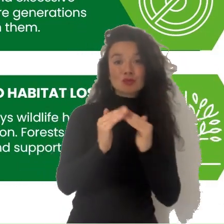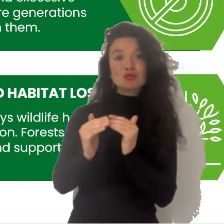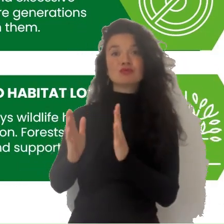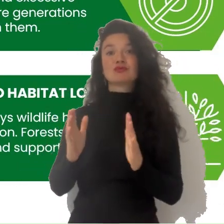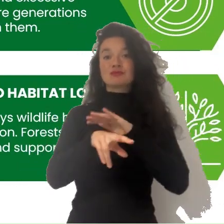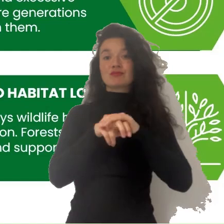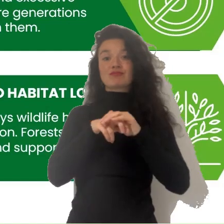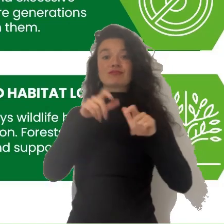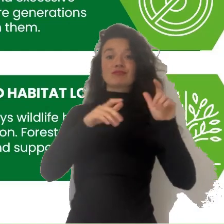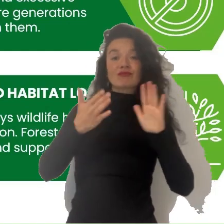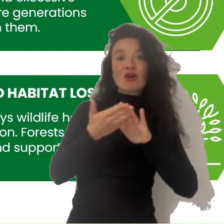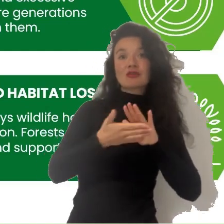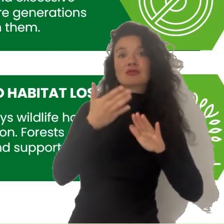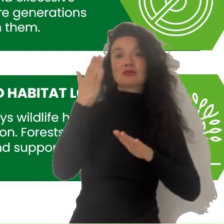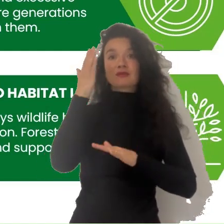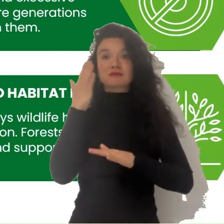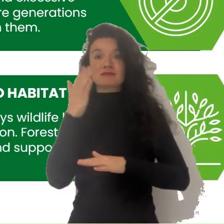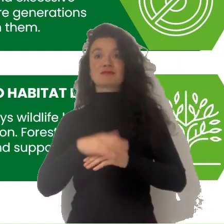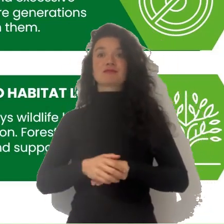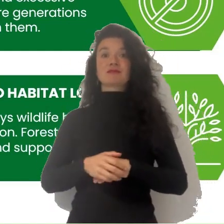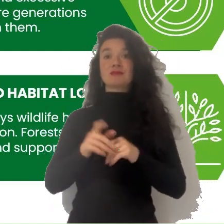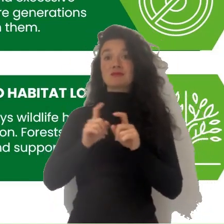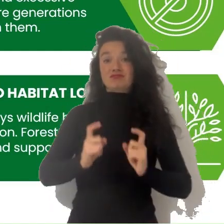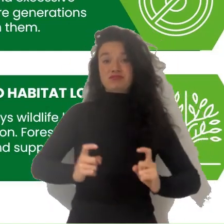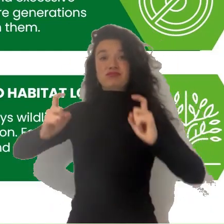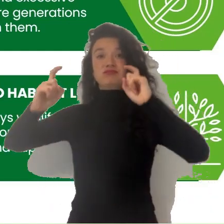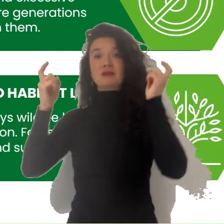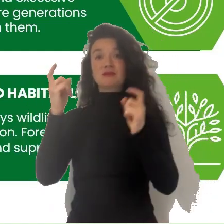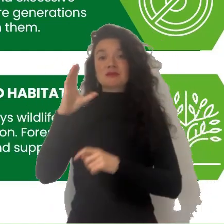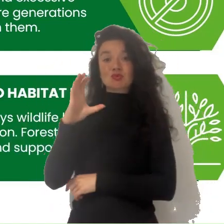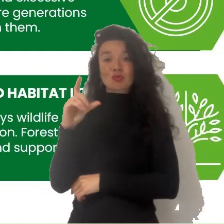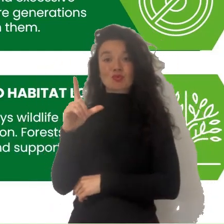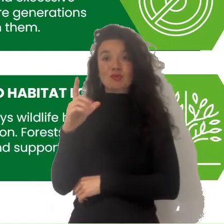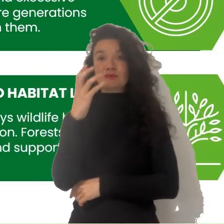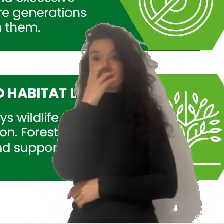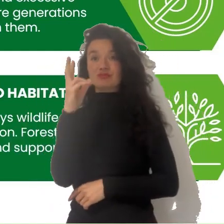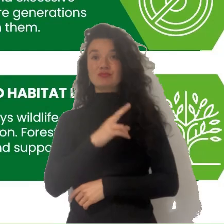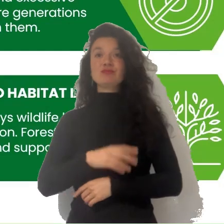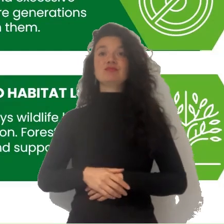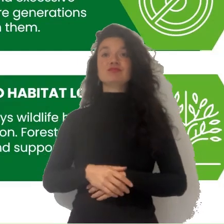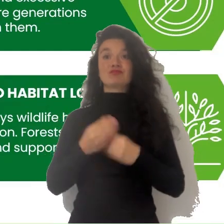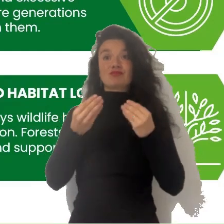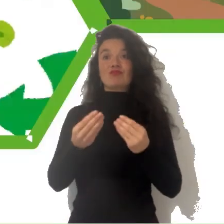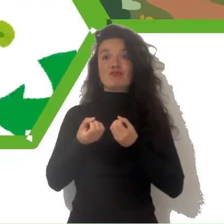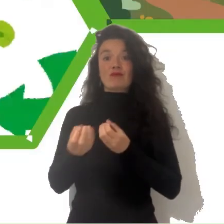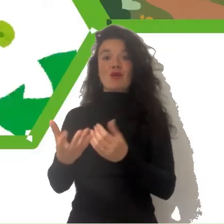wildlife homes and increase CO2 carbon emissions and cause soil erosions.